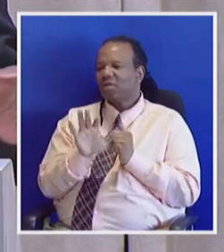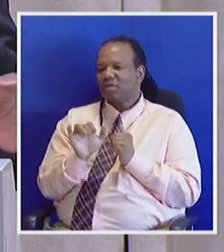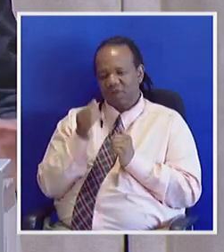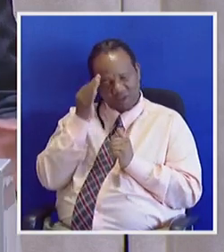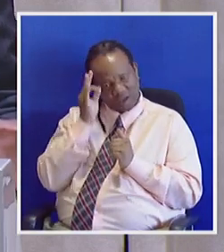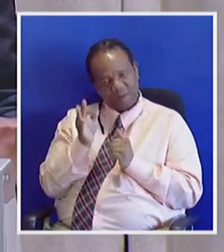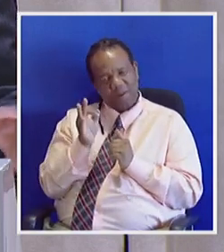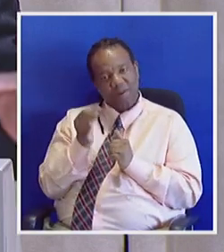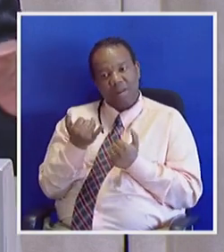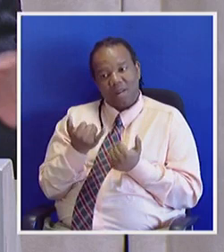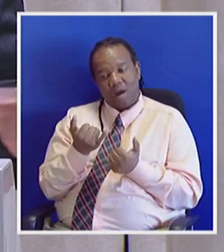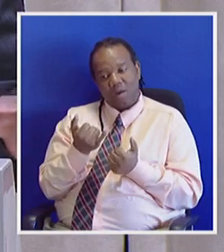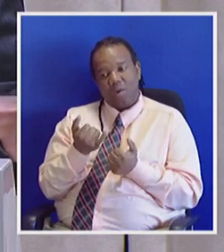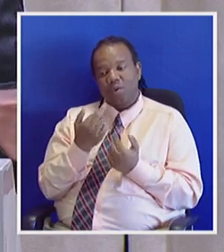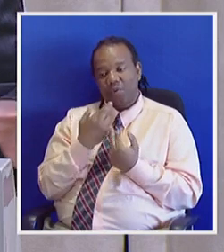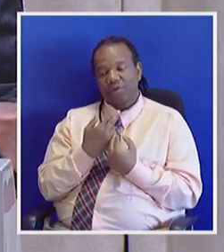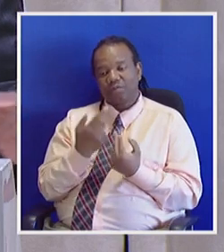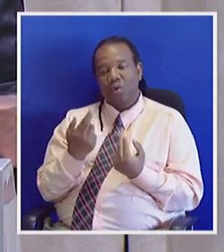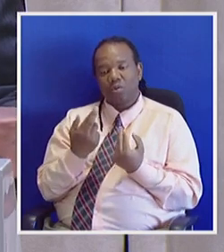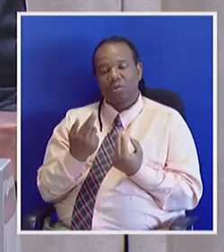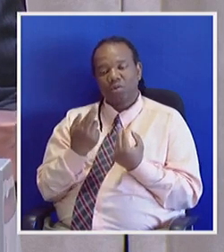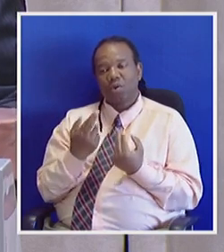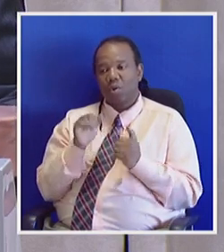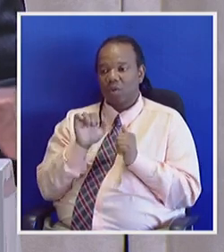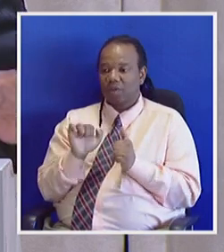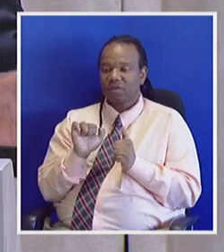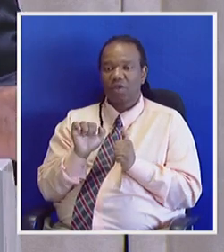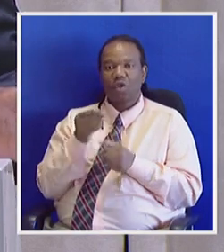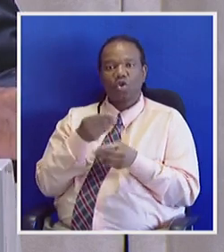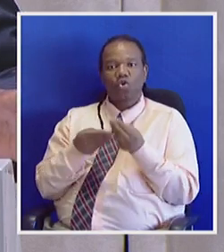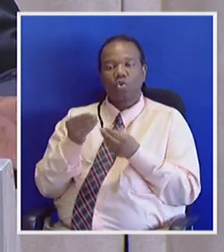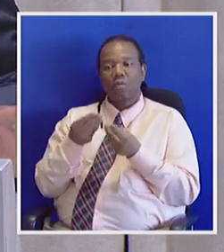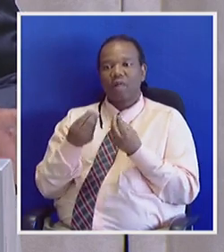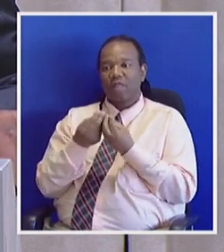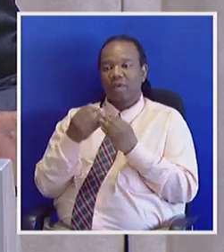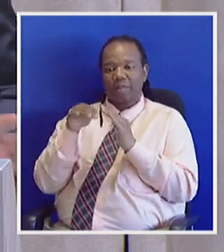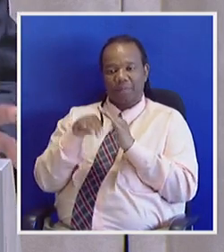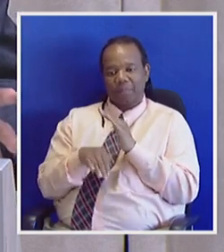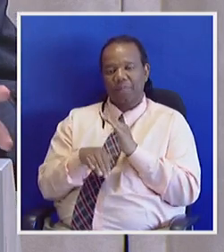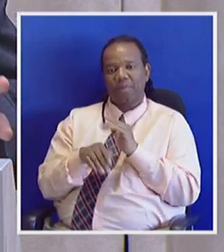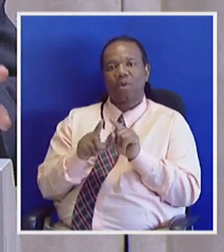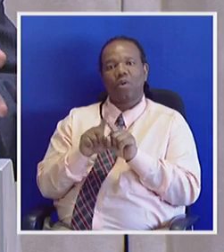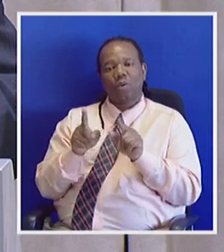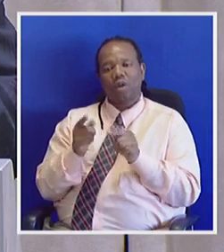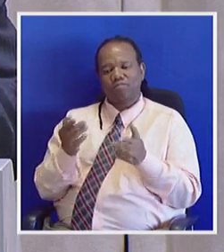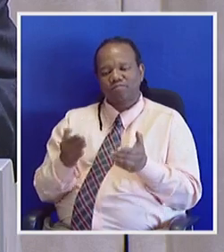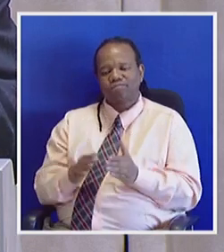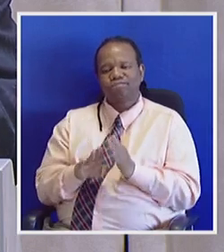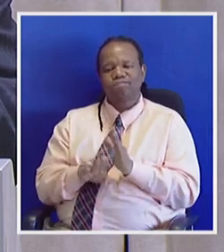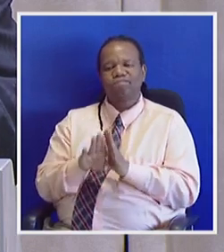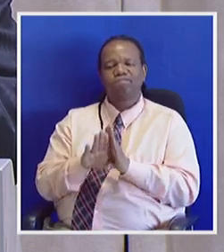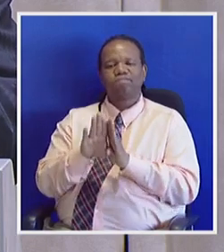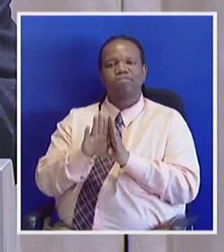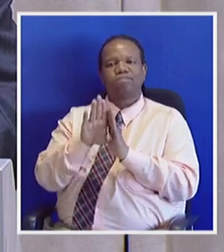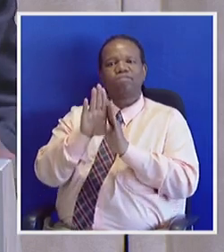is responding to the current economic slump. So we are trying to do everything to move our